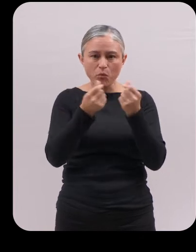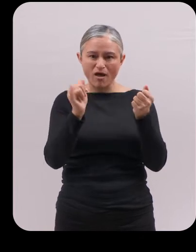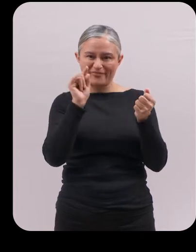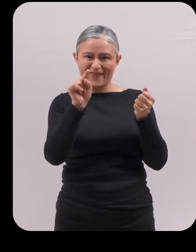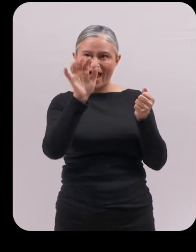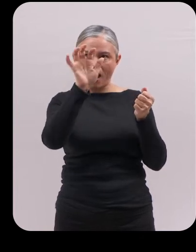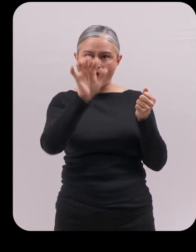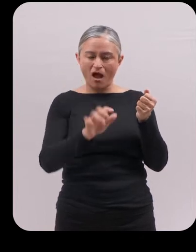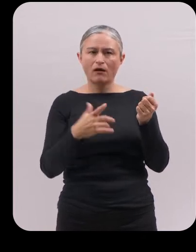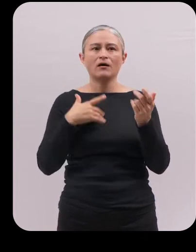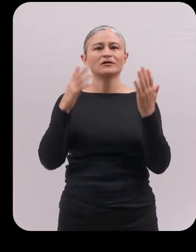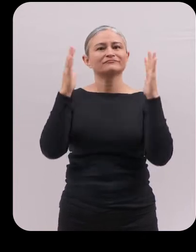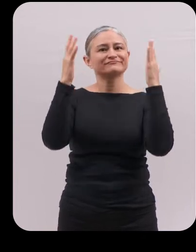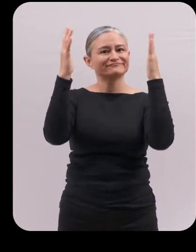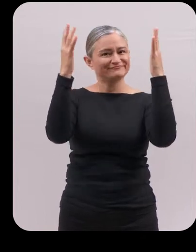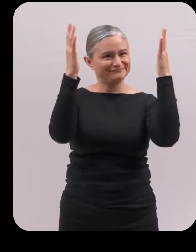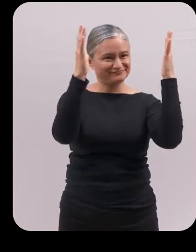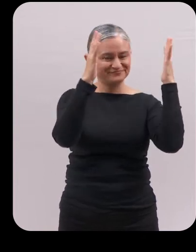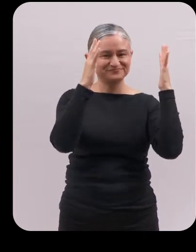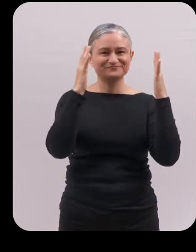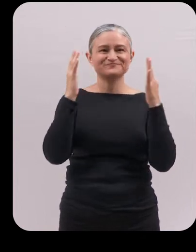That's cool.